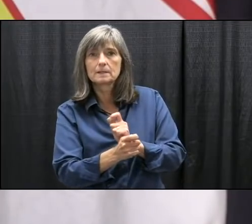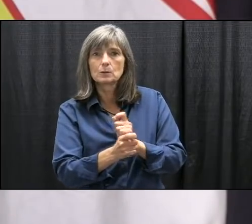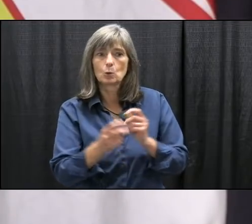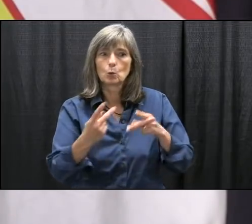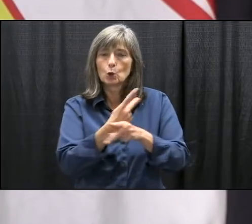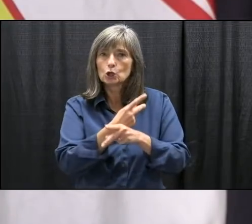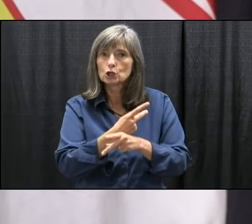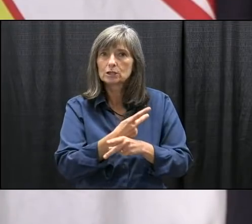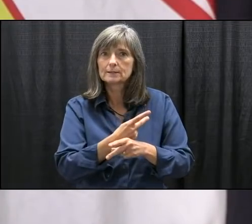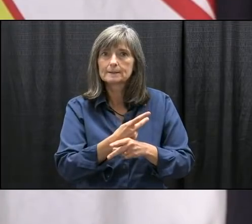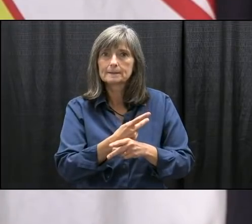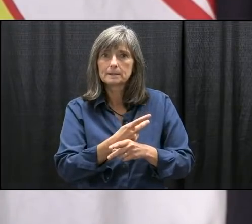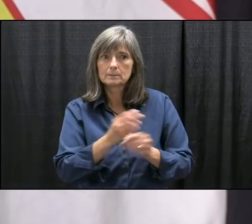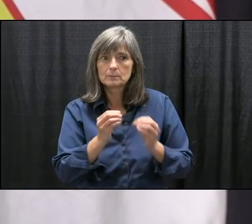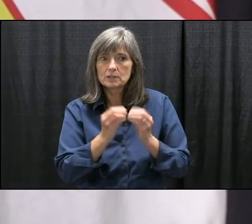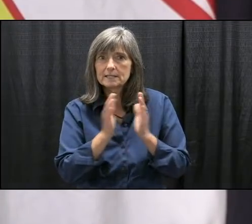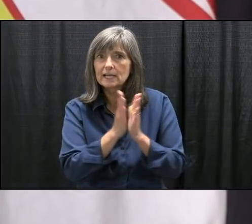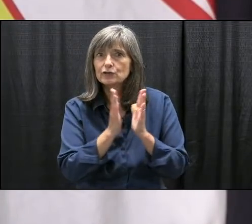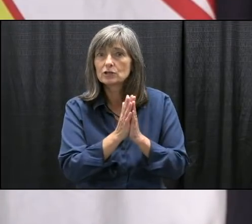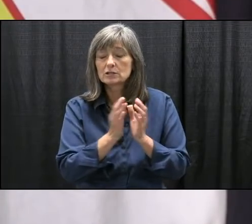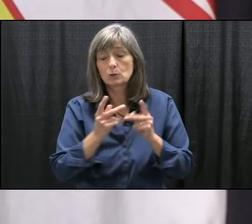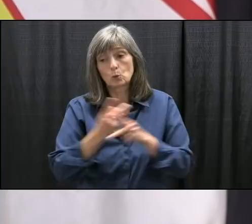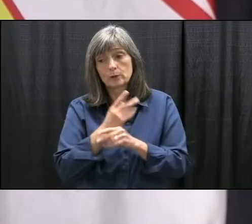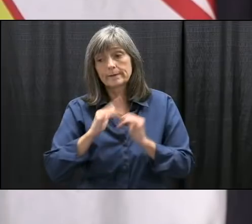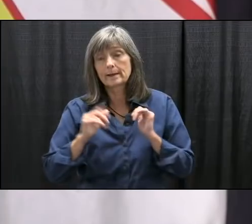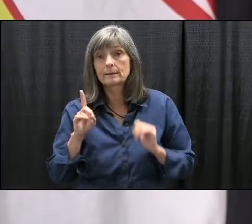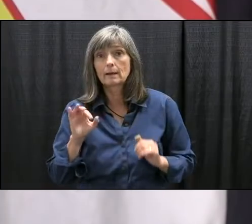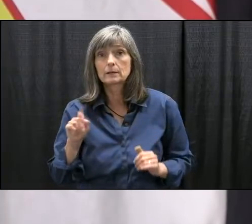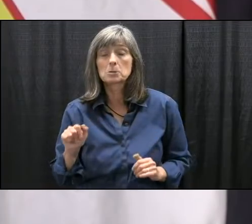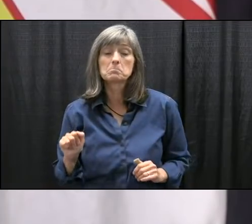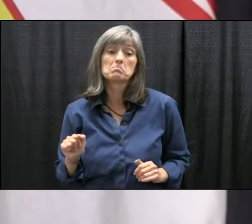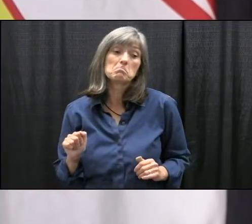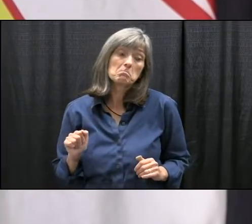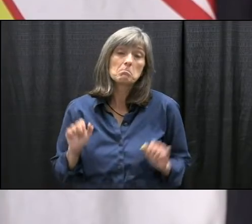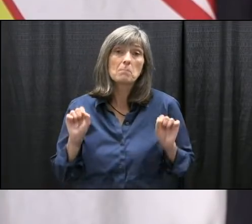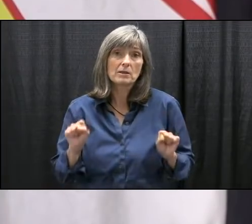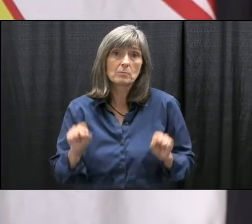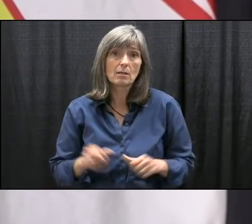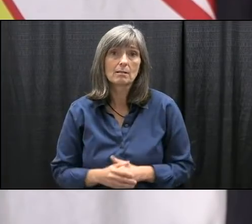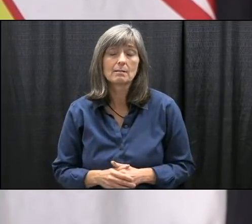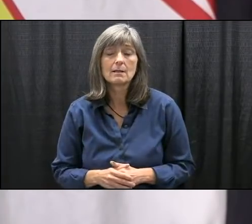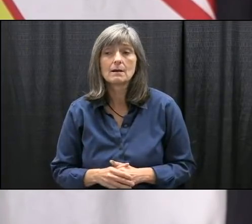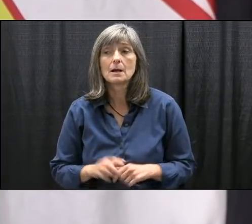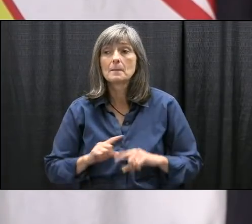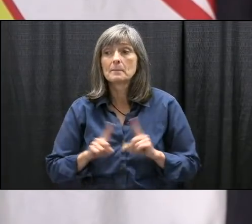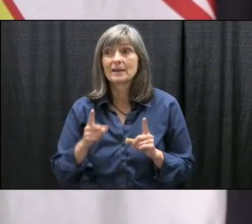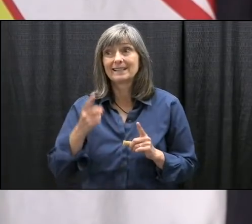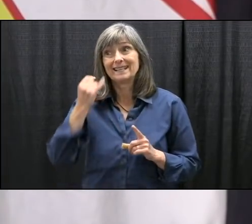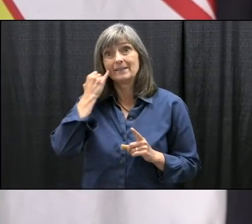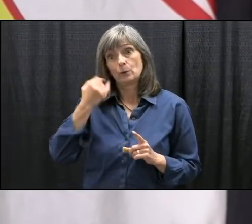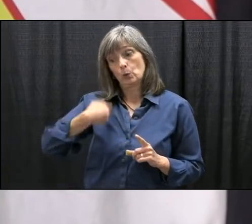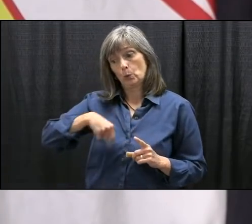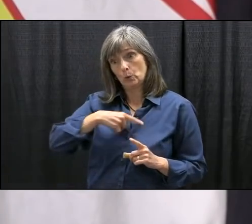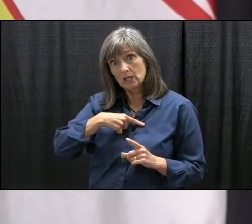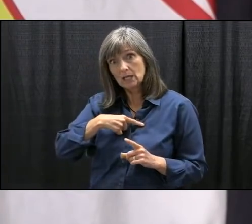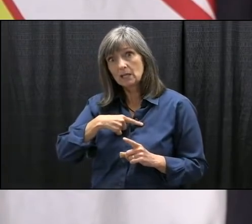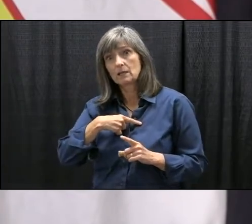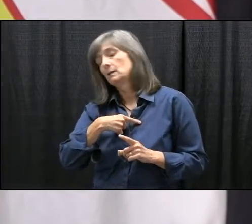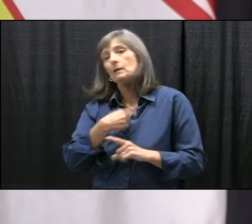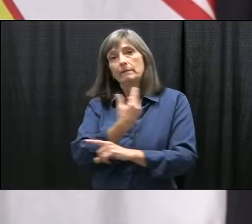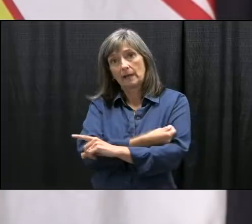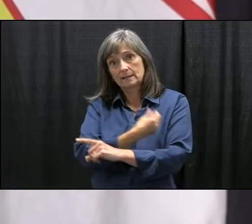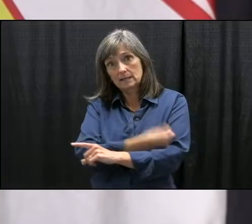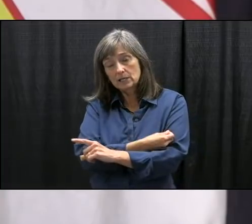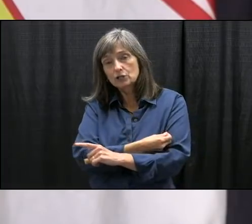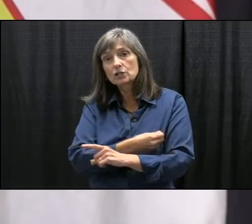lethal, even more than the Delta. That being said, if we can get vaccinated and look at the cross-immunity that actually happens,